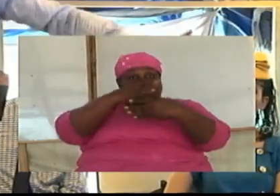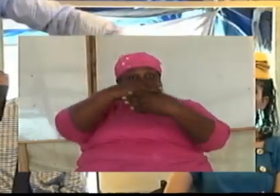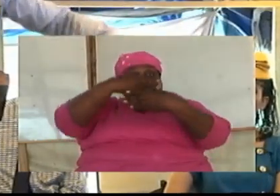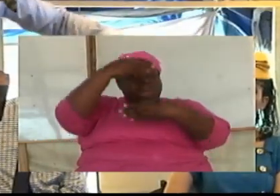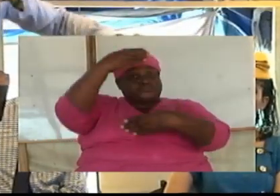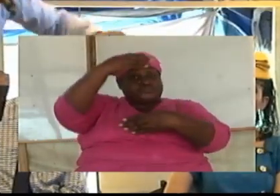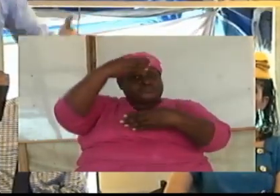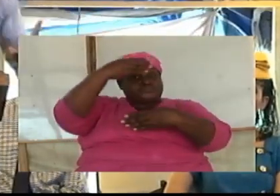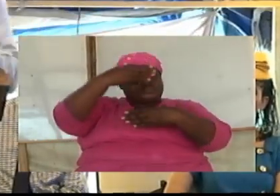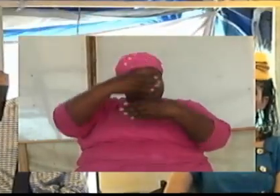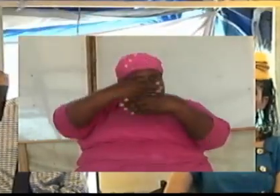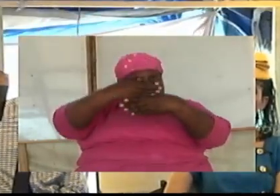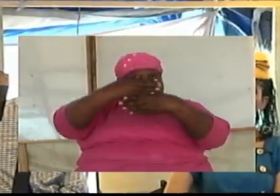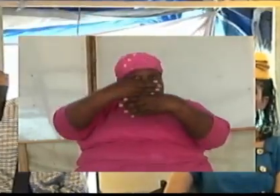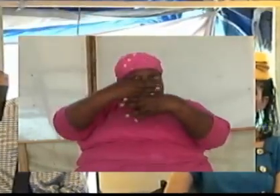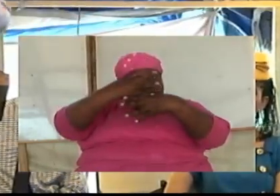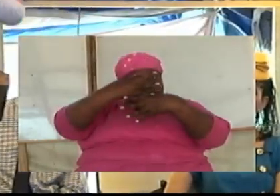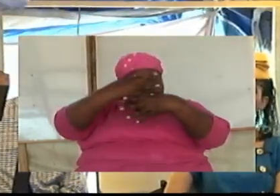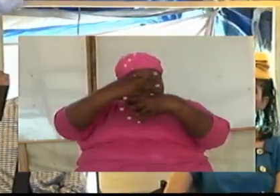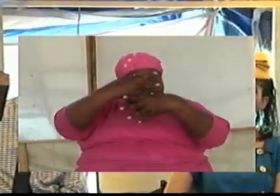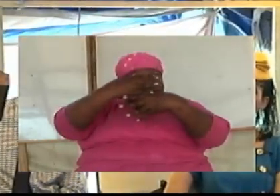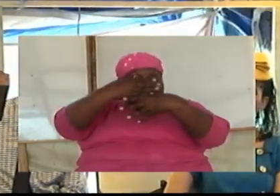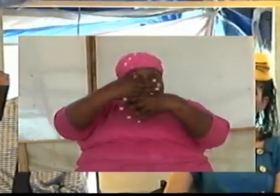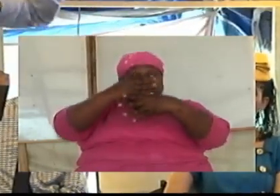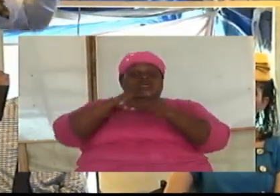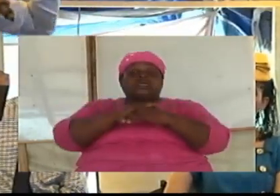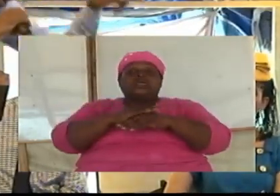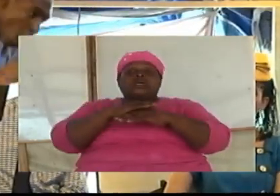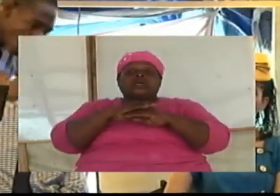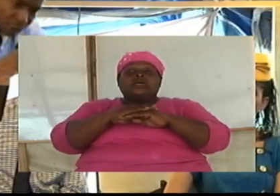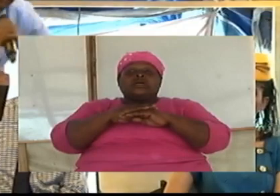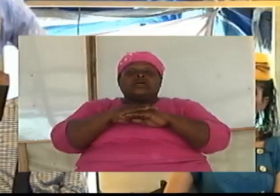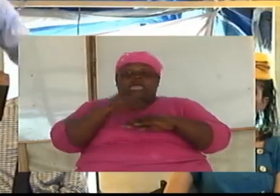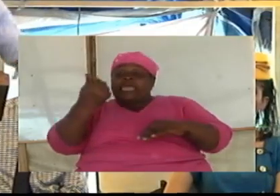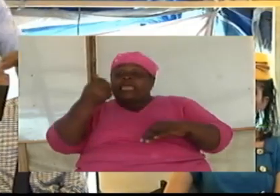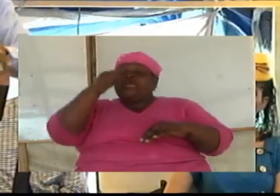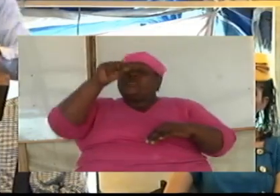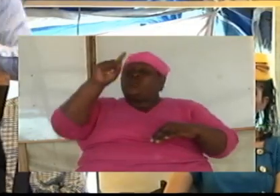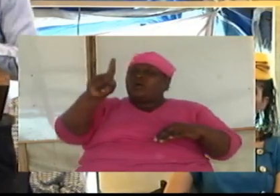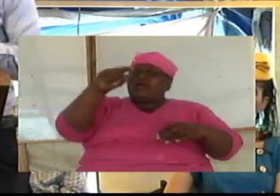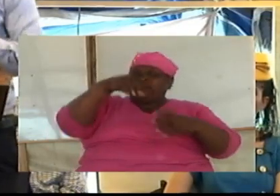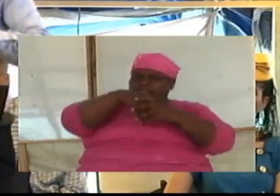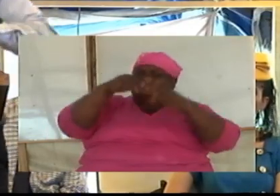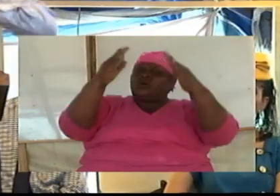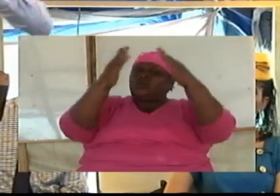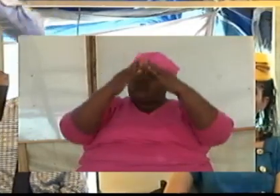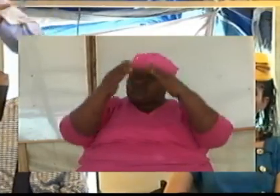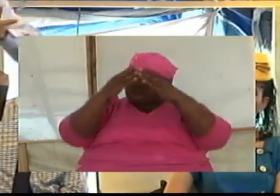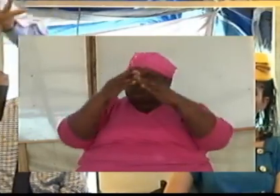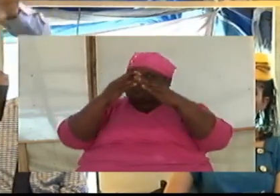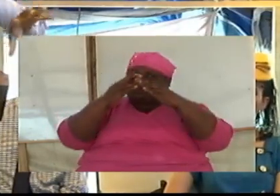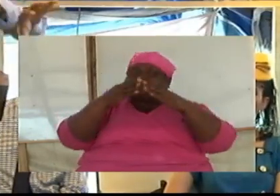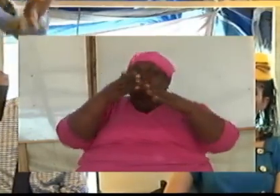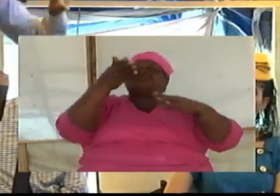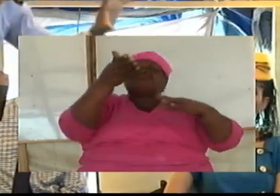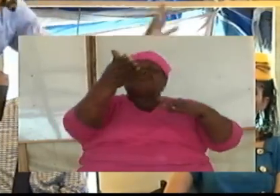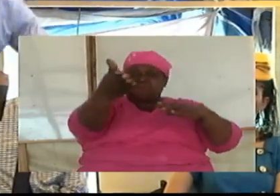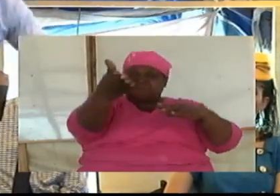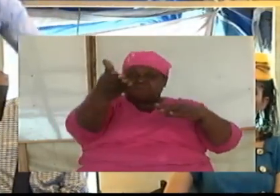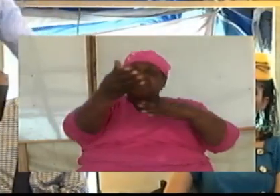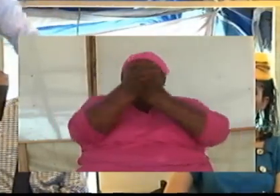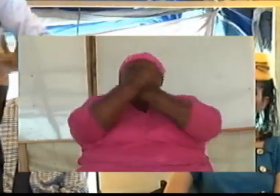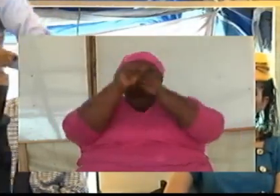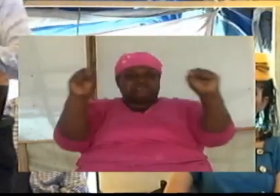praise the Lord Jesus, anyone that is in the house, praise God Almighty, they shall be